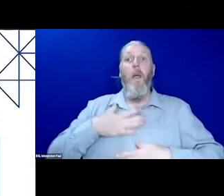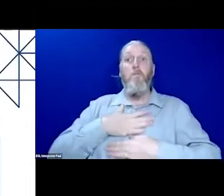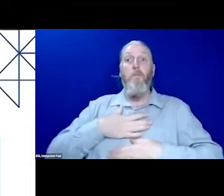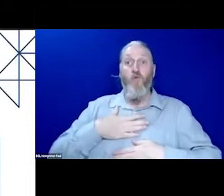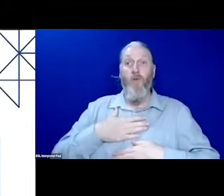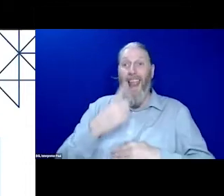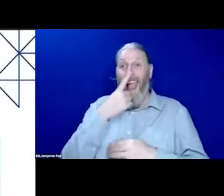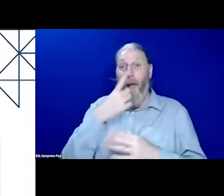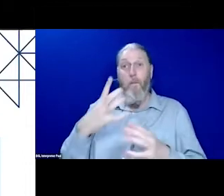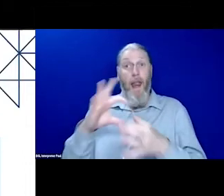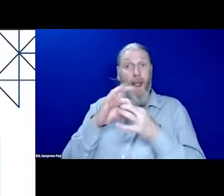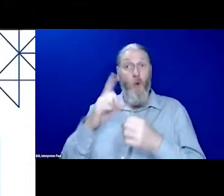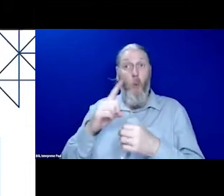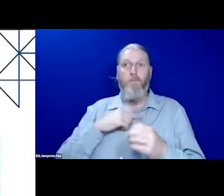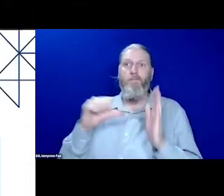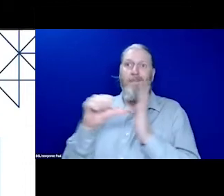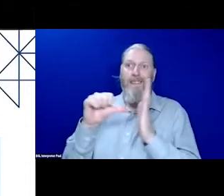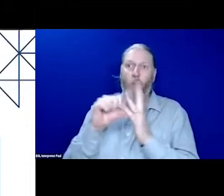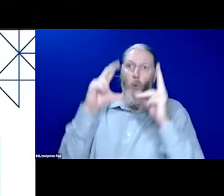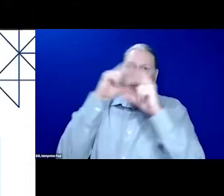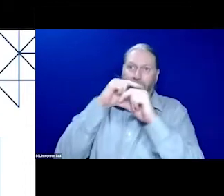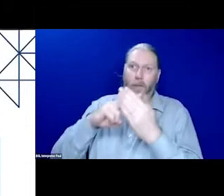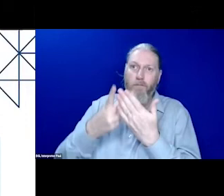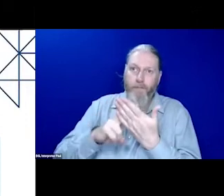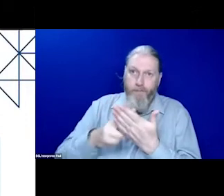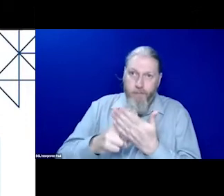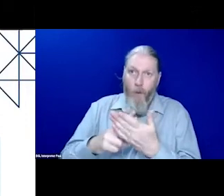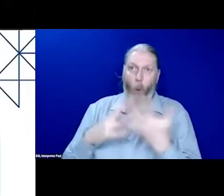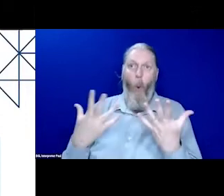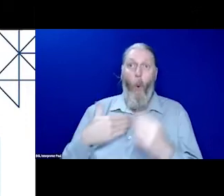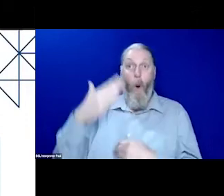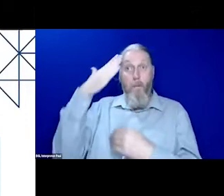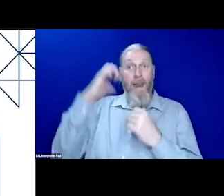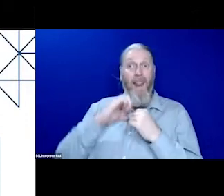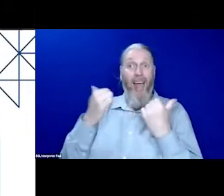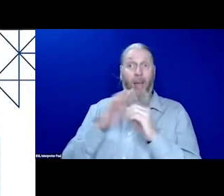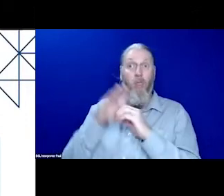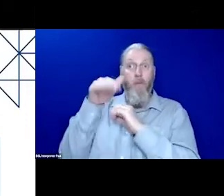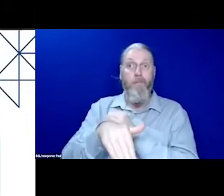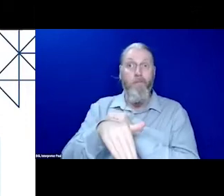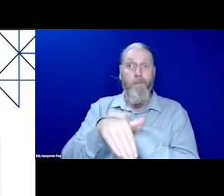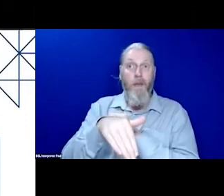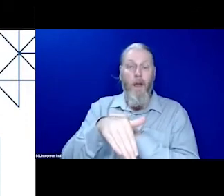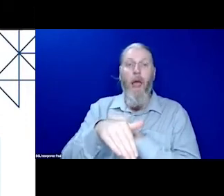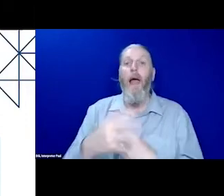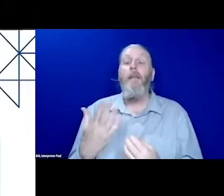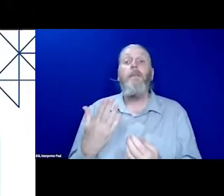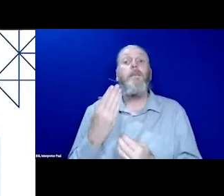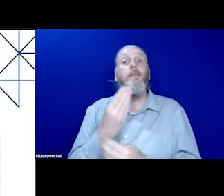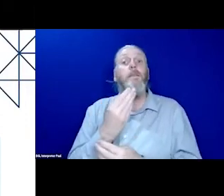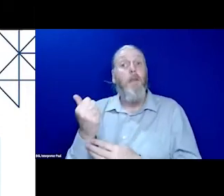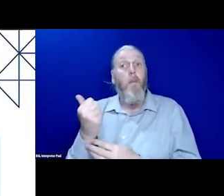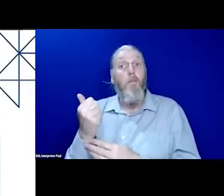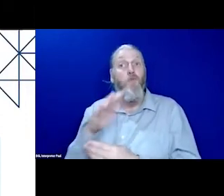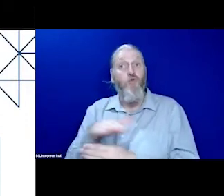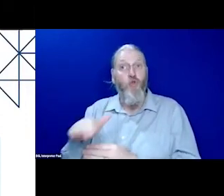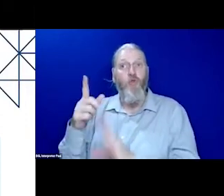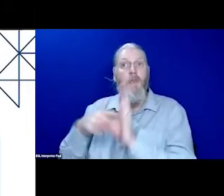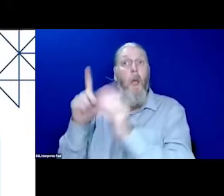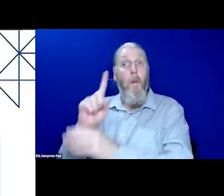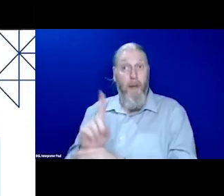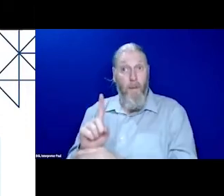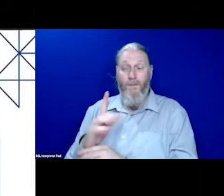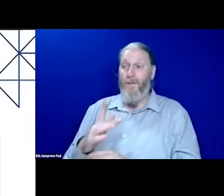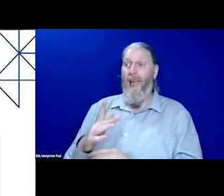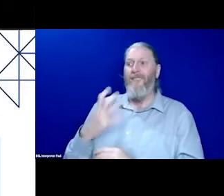health. And some studies have found that worry or anxiety about the climate is linked to lower well-being,